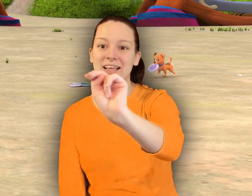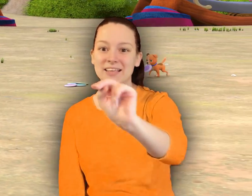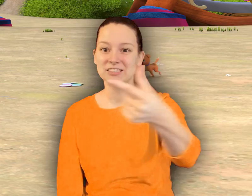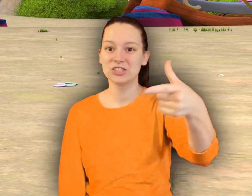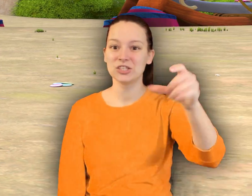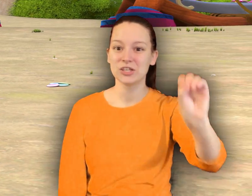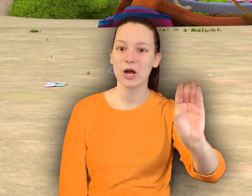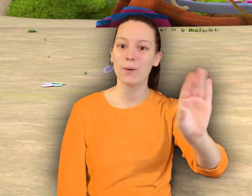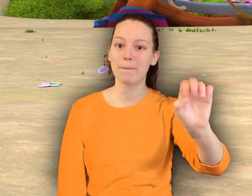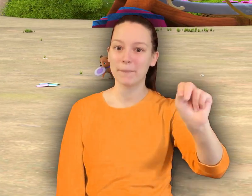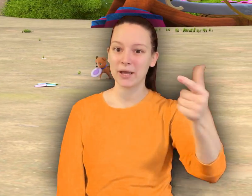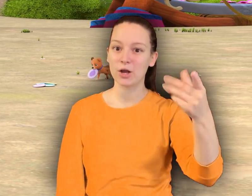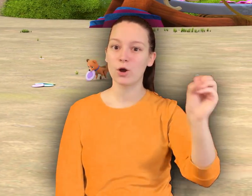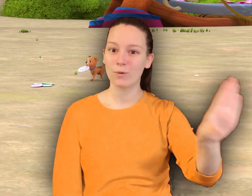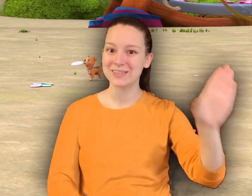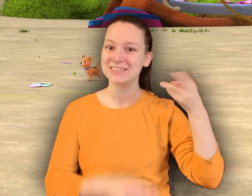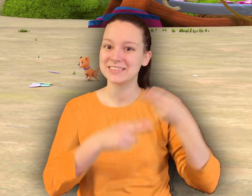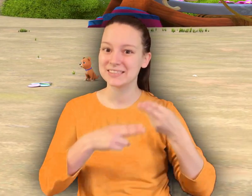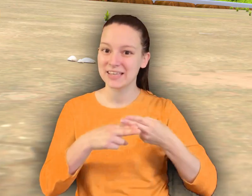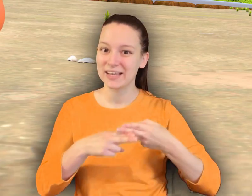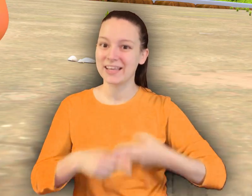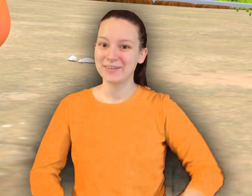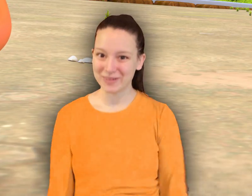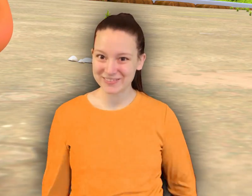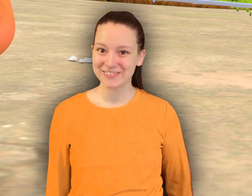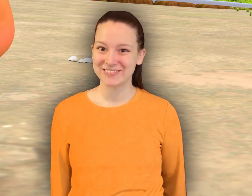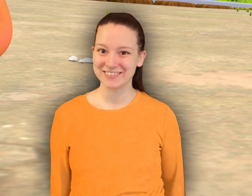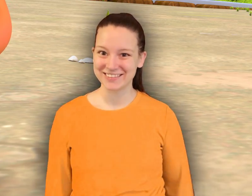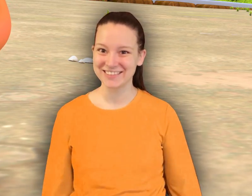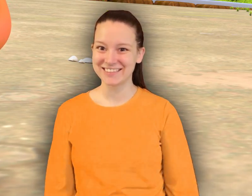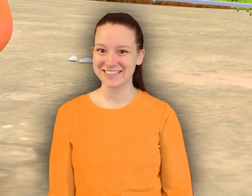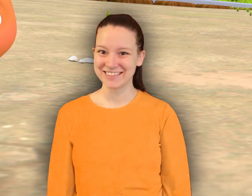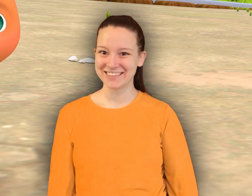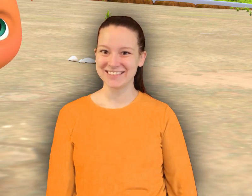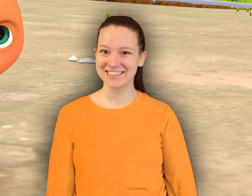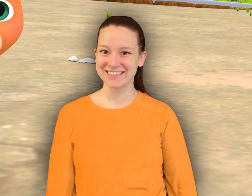b i n g o when Bingo was his